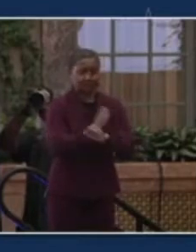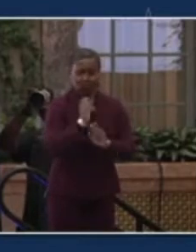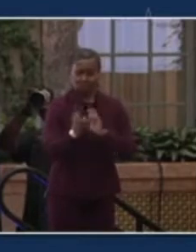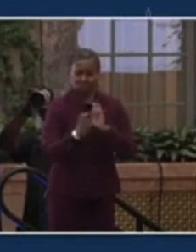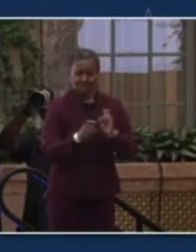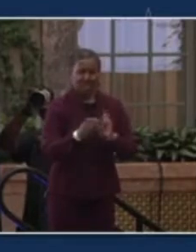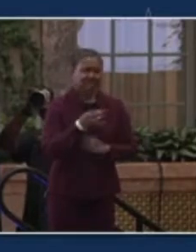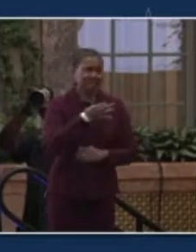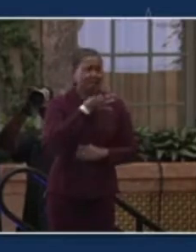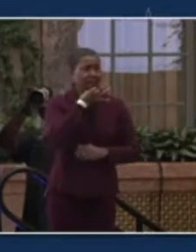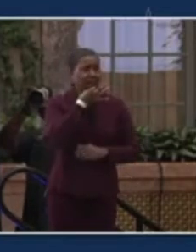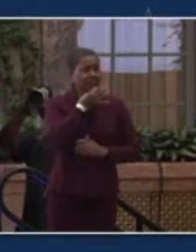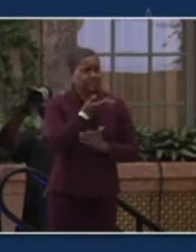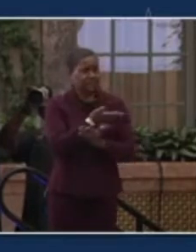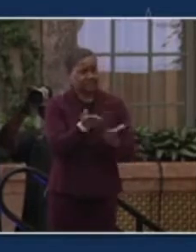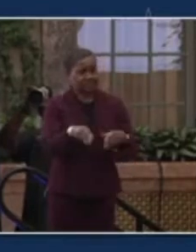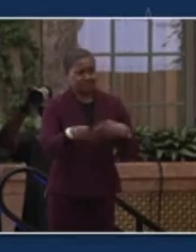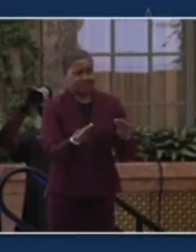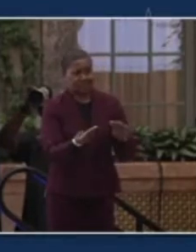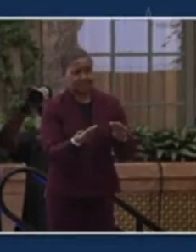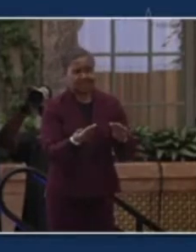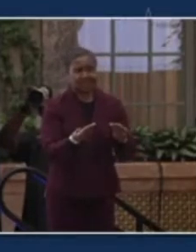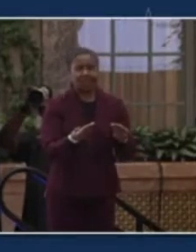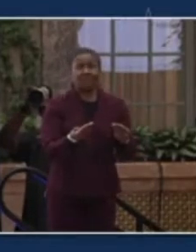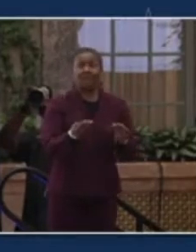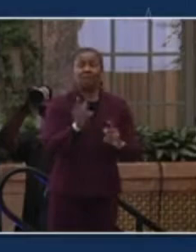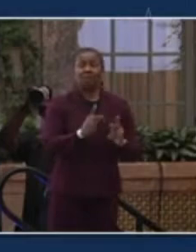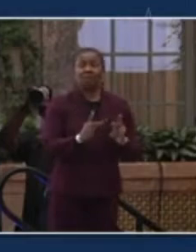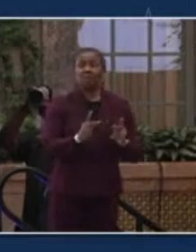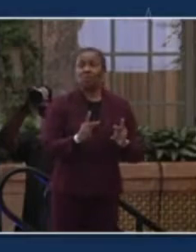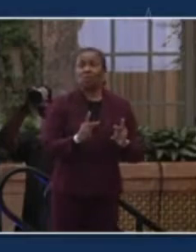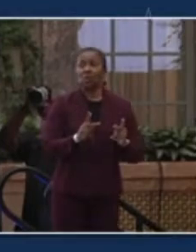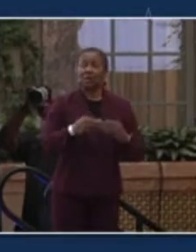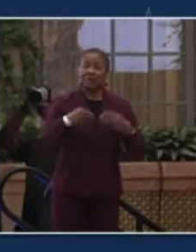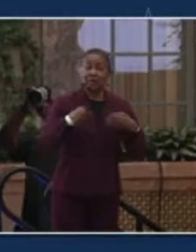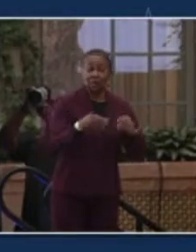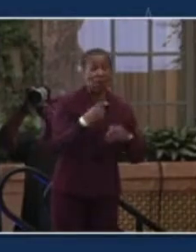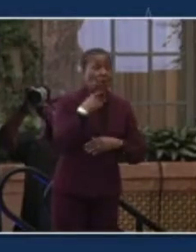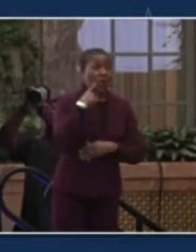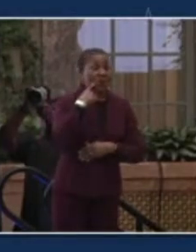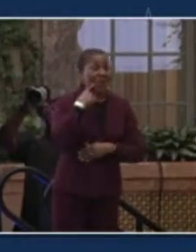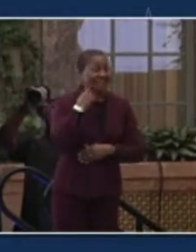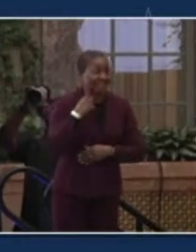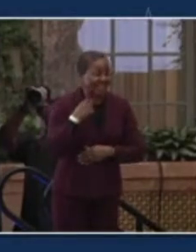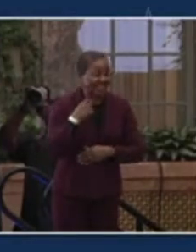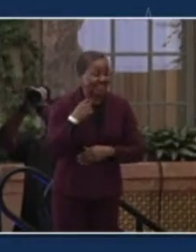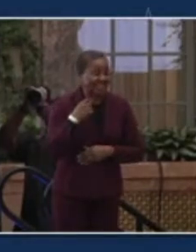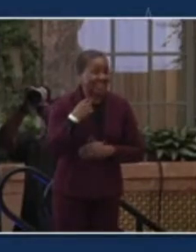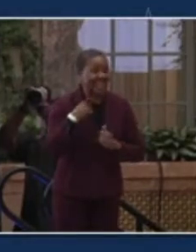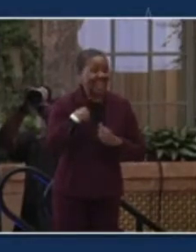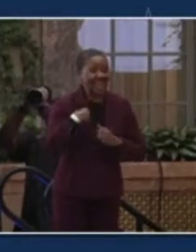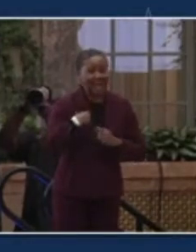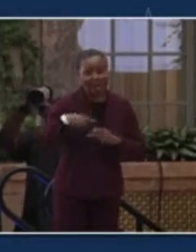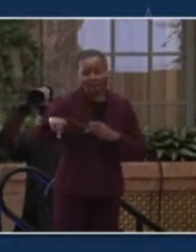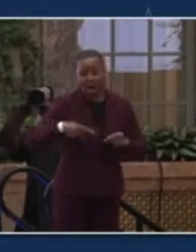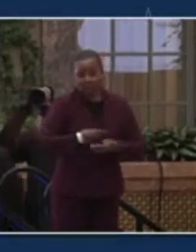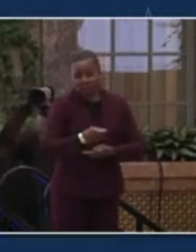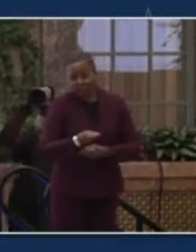and expertise. Check this out. People sold candy, had bidwist parties,